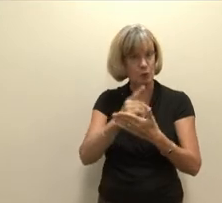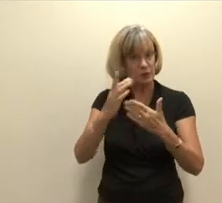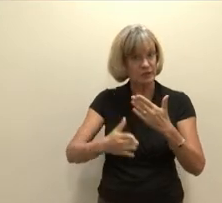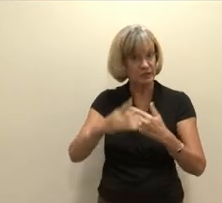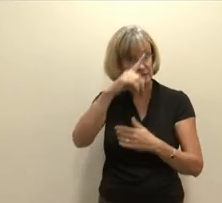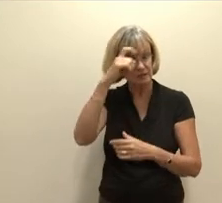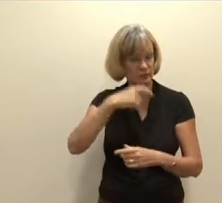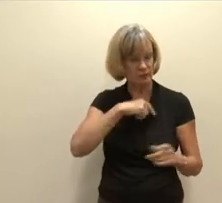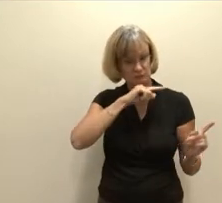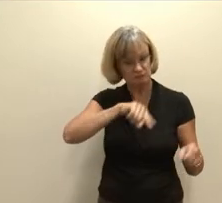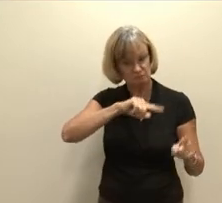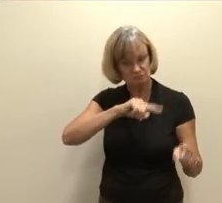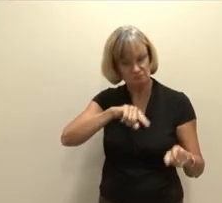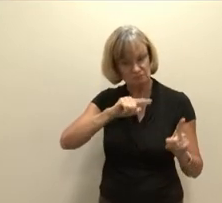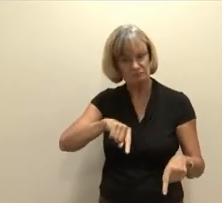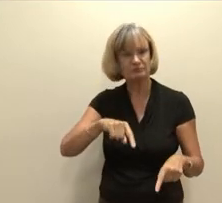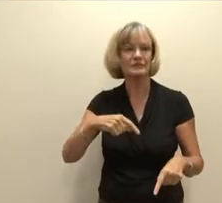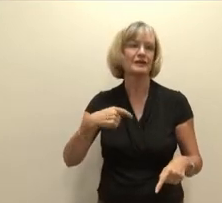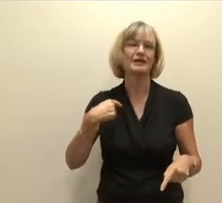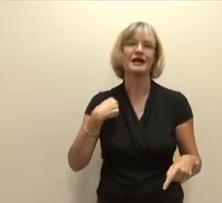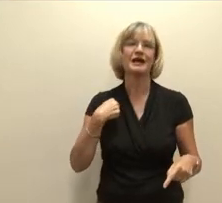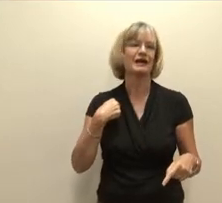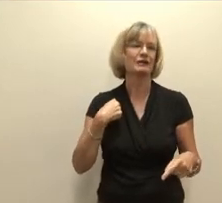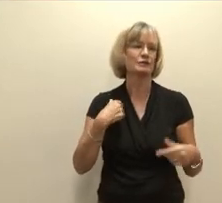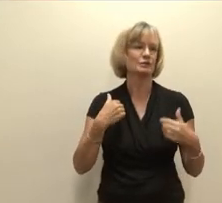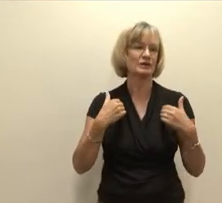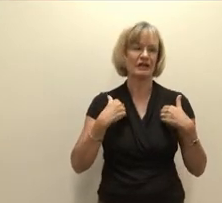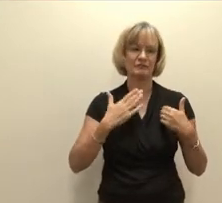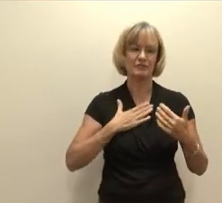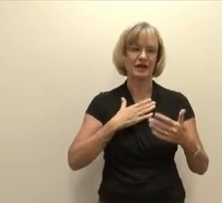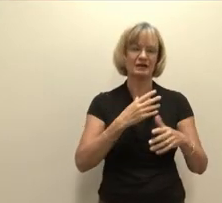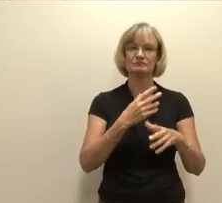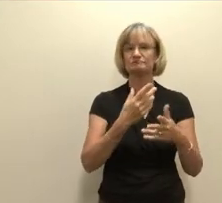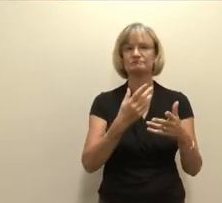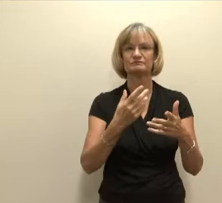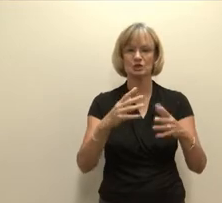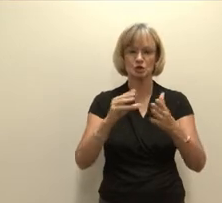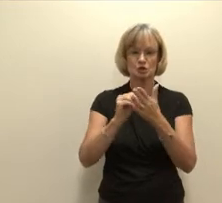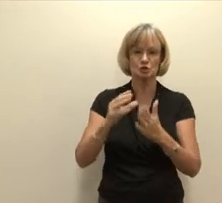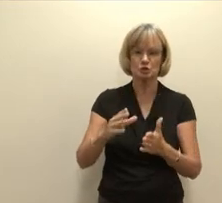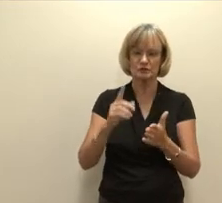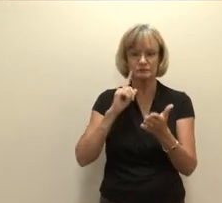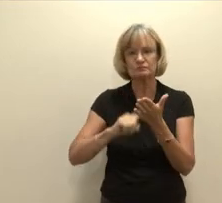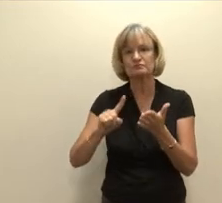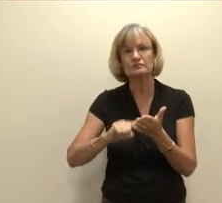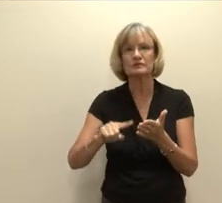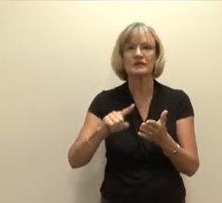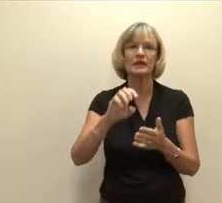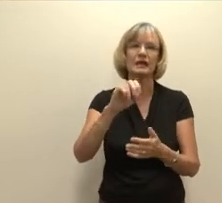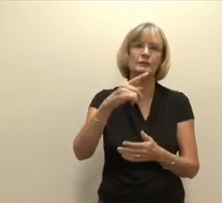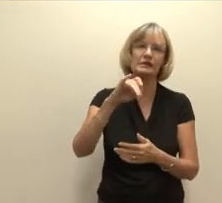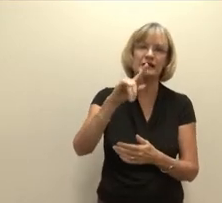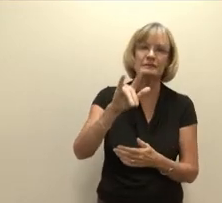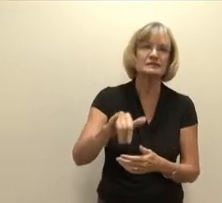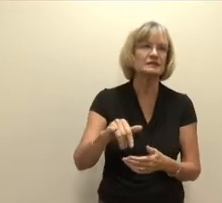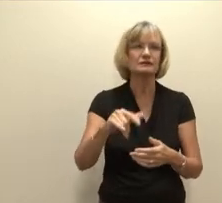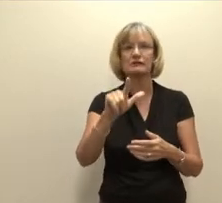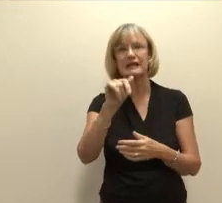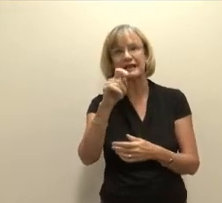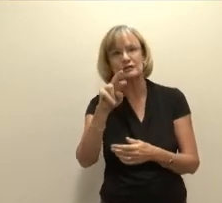and I got to have my own colony of rats researching epilepsy. I played with lasers. I learned to program